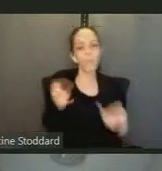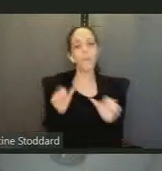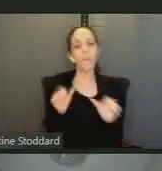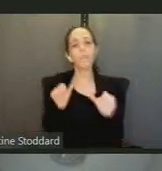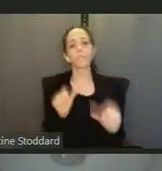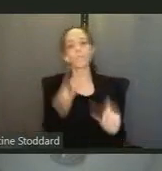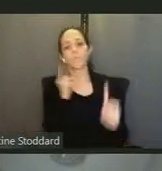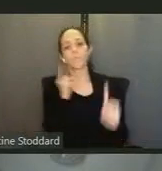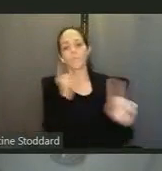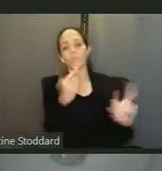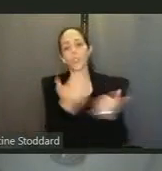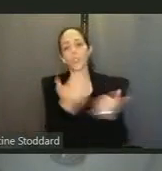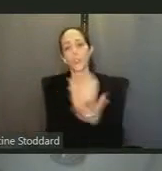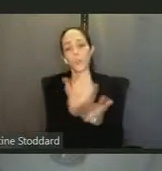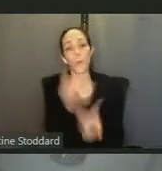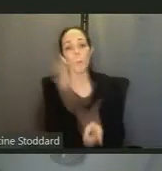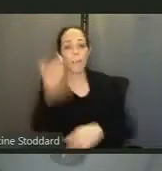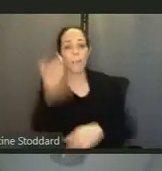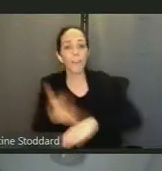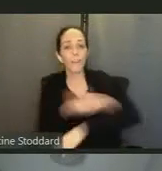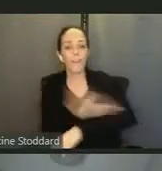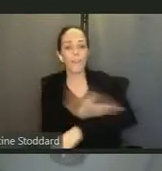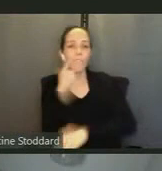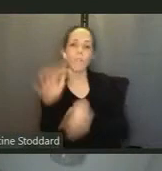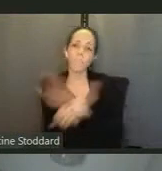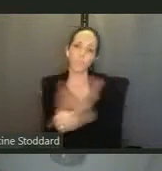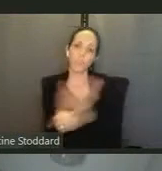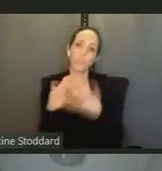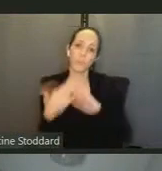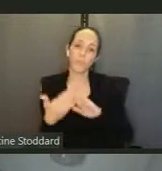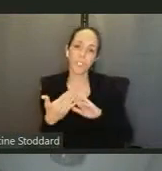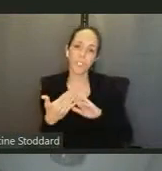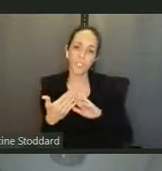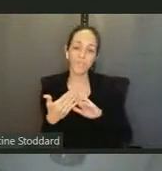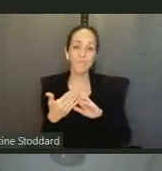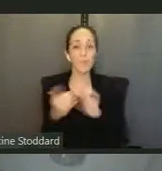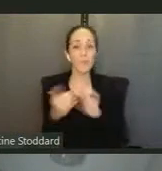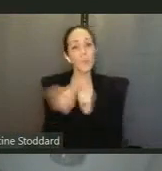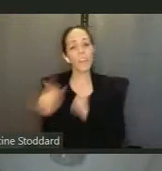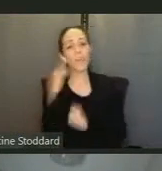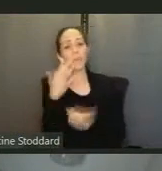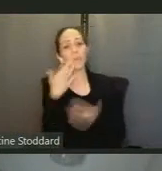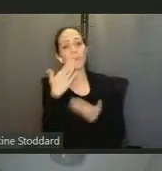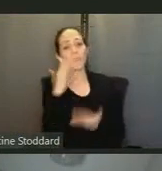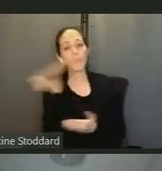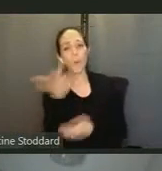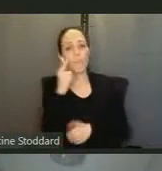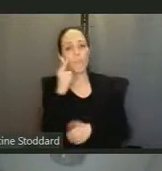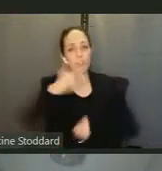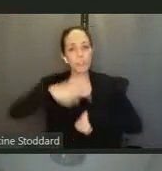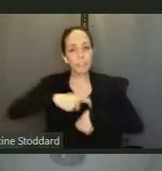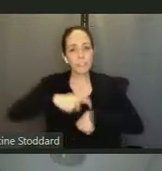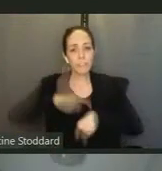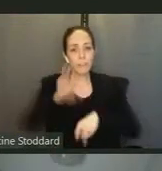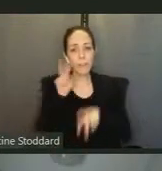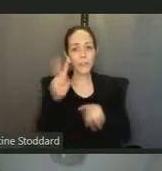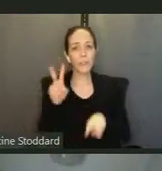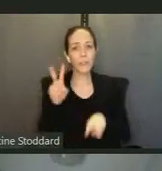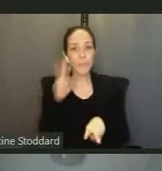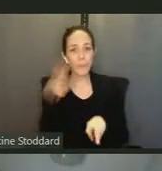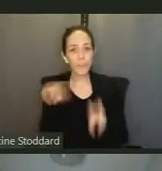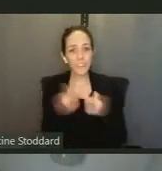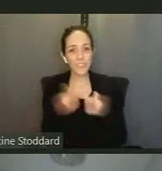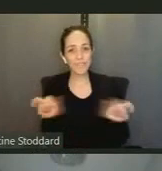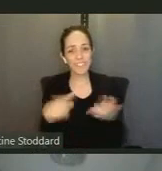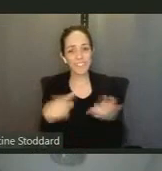better for our entire community. And so with that, I just want to thank you all for this time, and I look forward myself to hearing from this great panel and engaging with